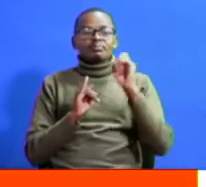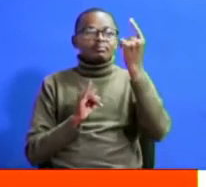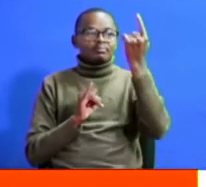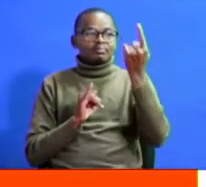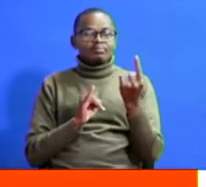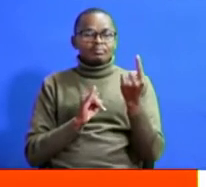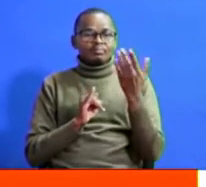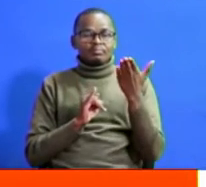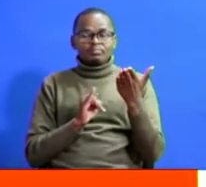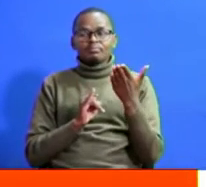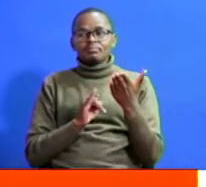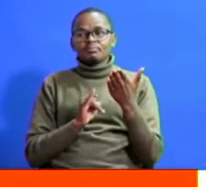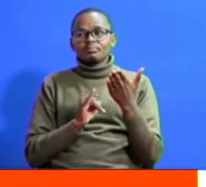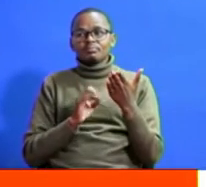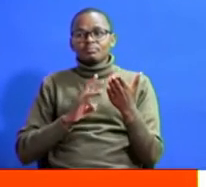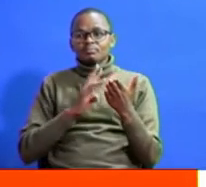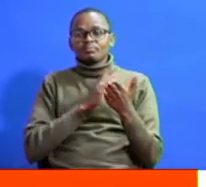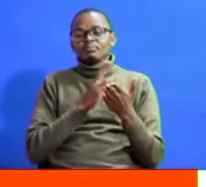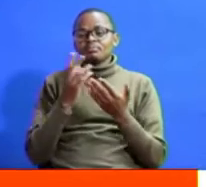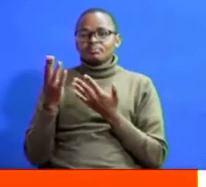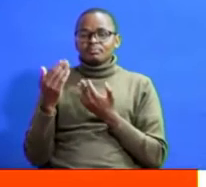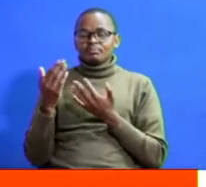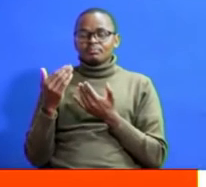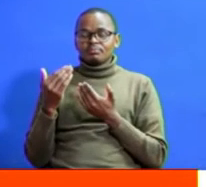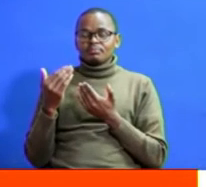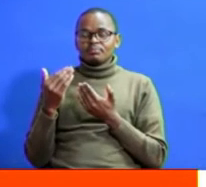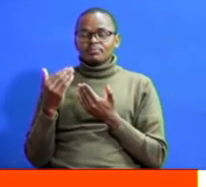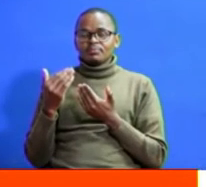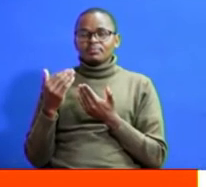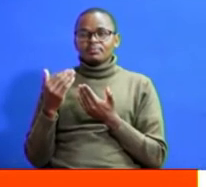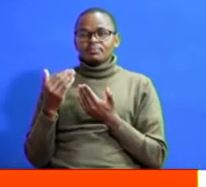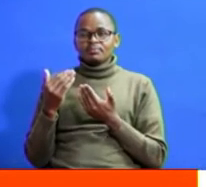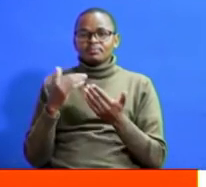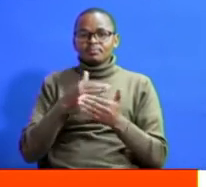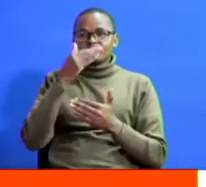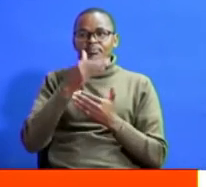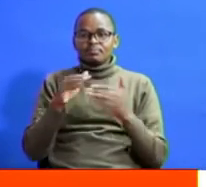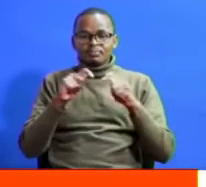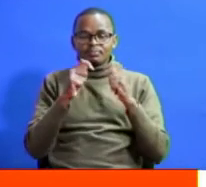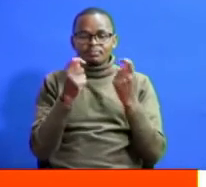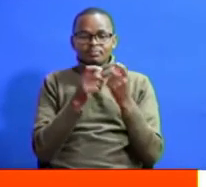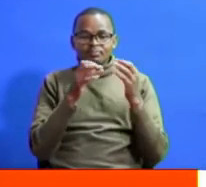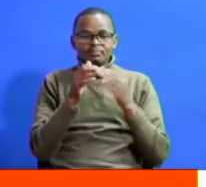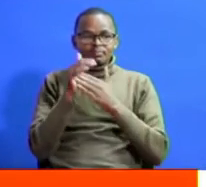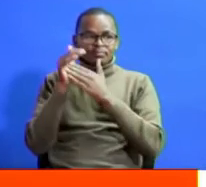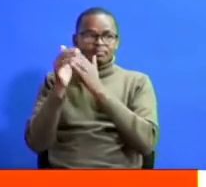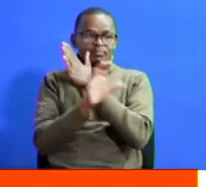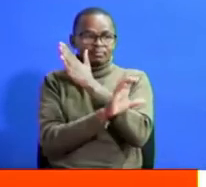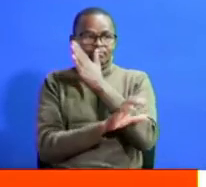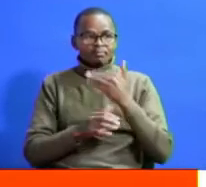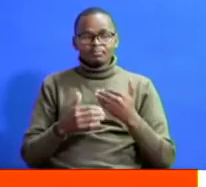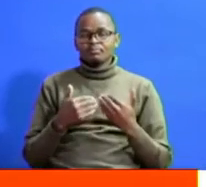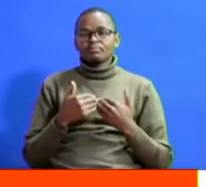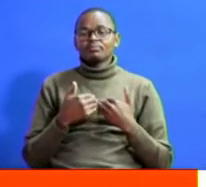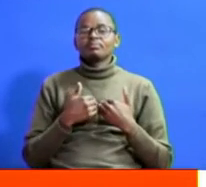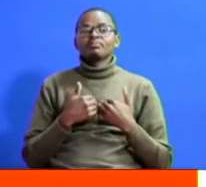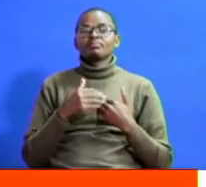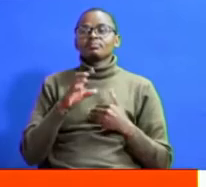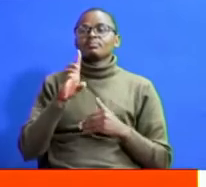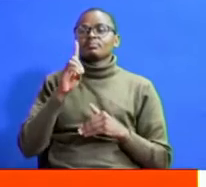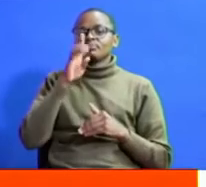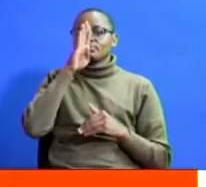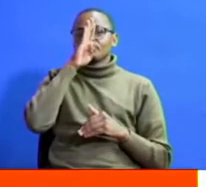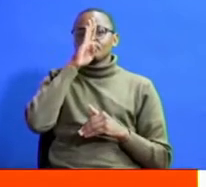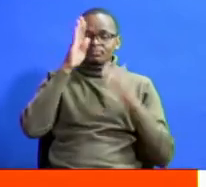helm. We expect that the next kind of leadership the country will have would be